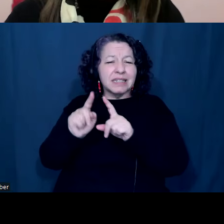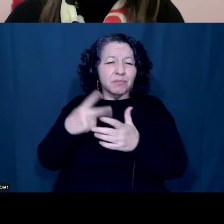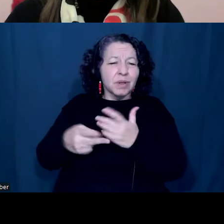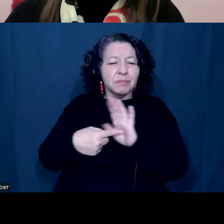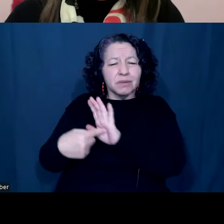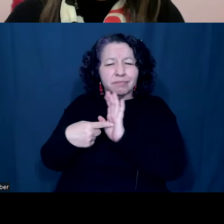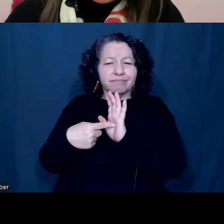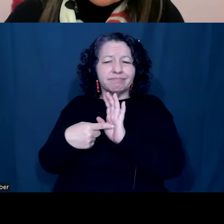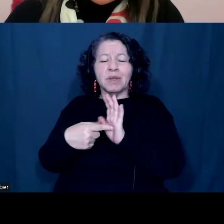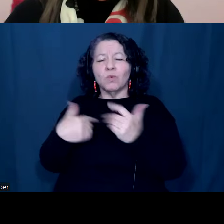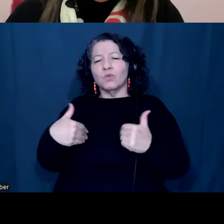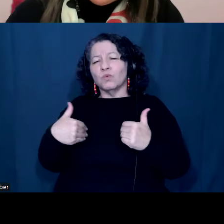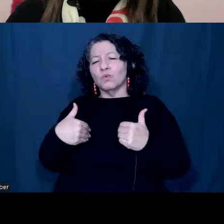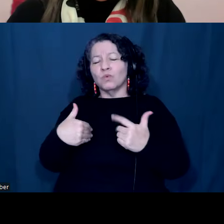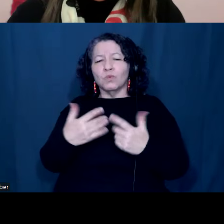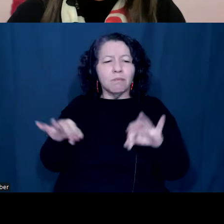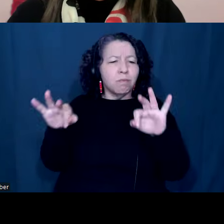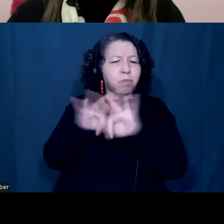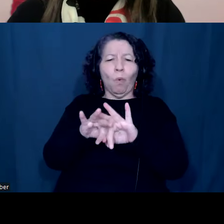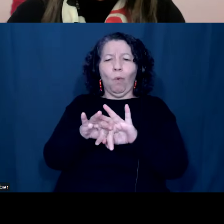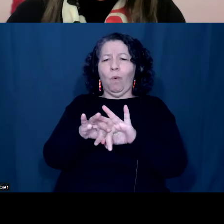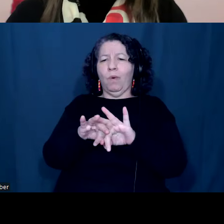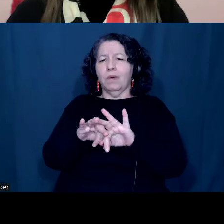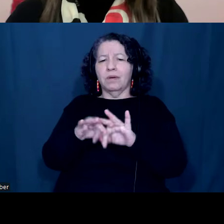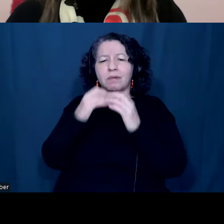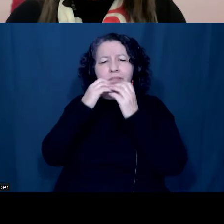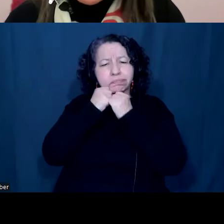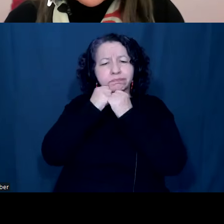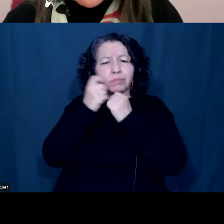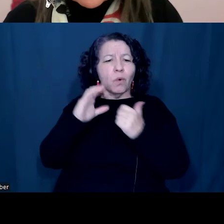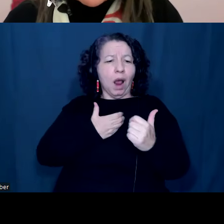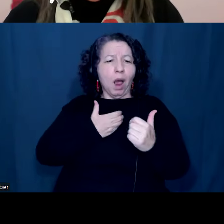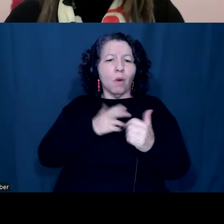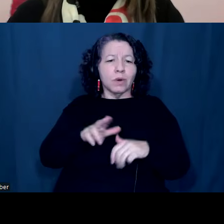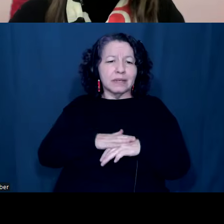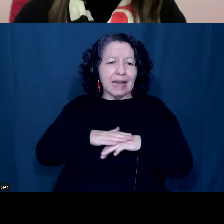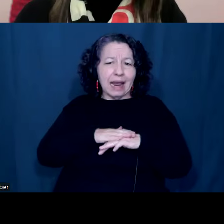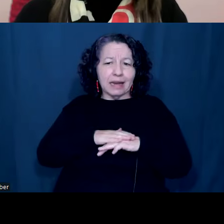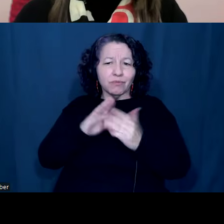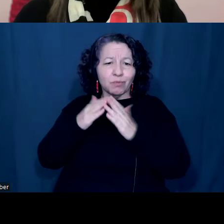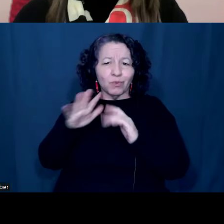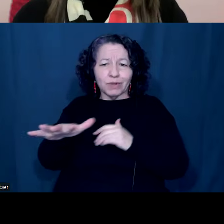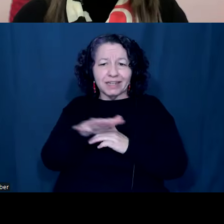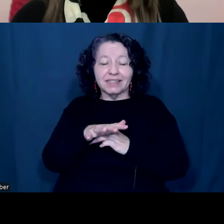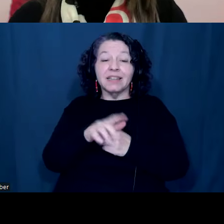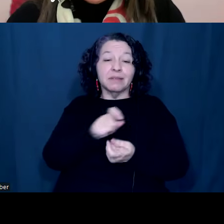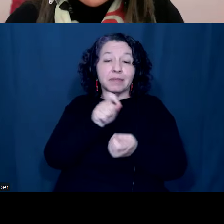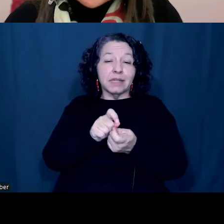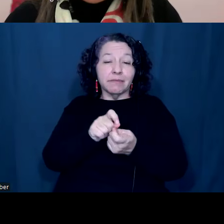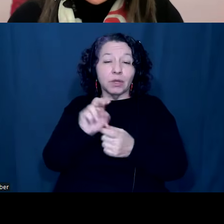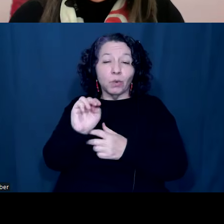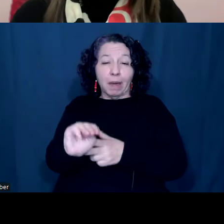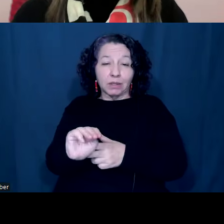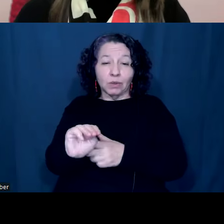enormous meaning for Native communities, especially in New Mexico, where tribal nations remain